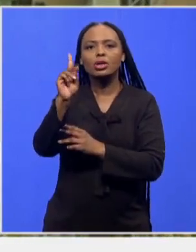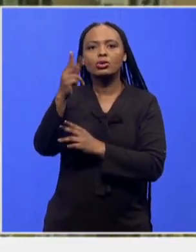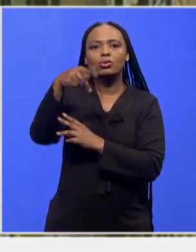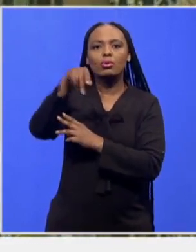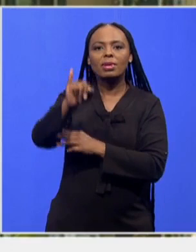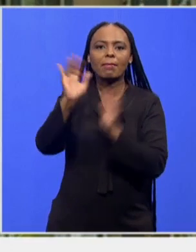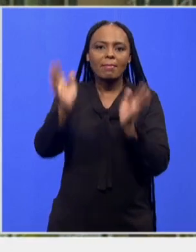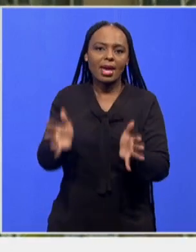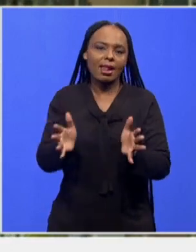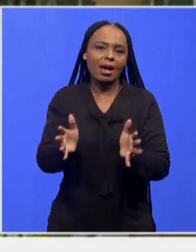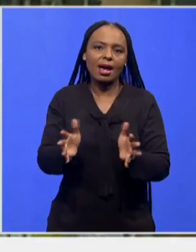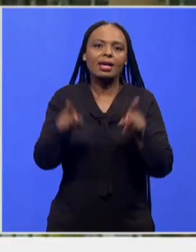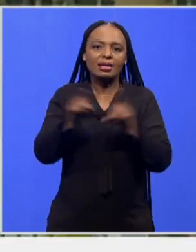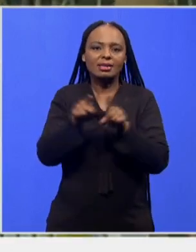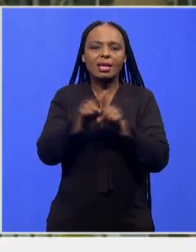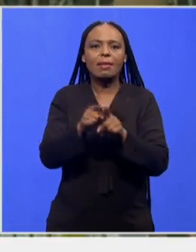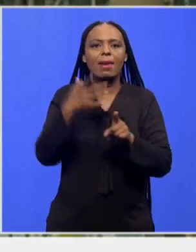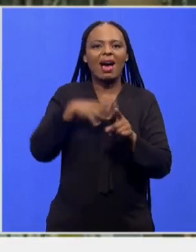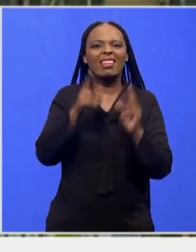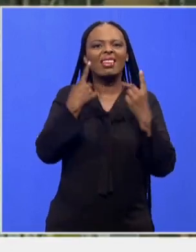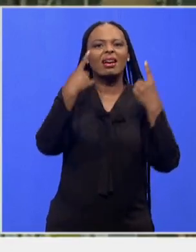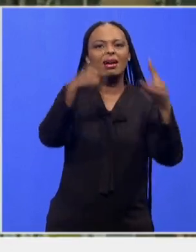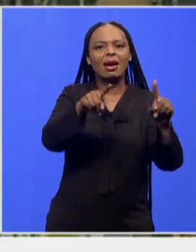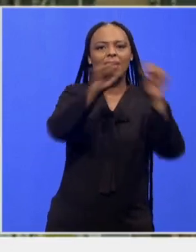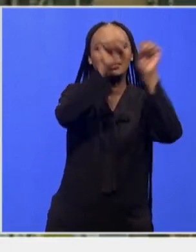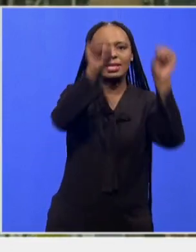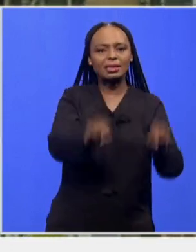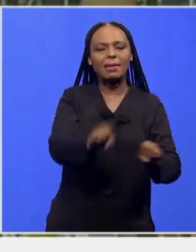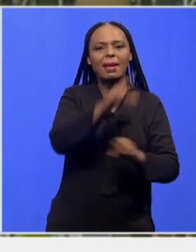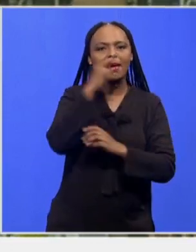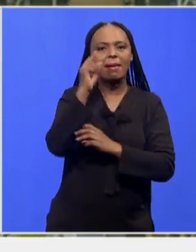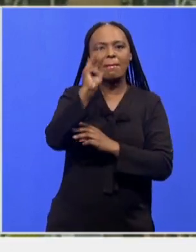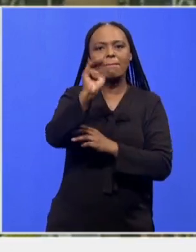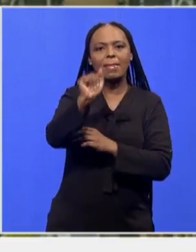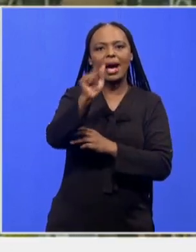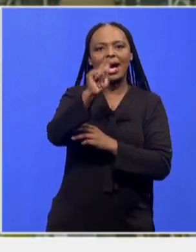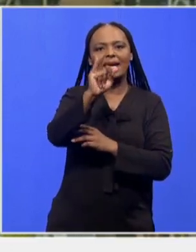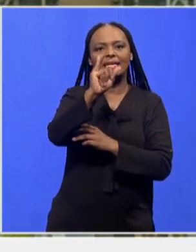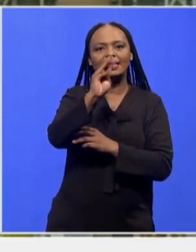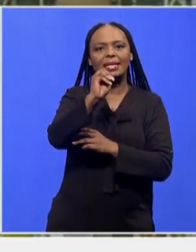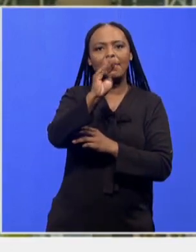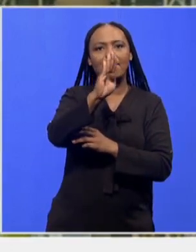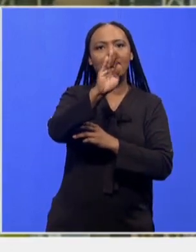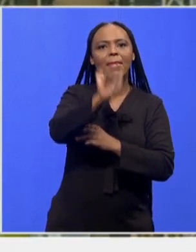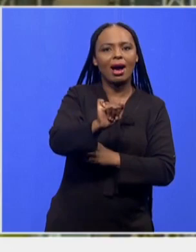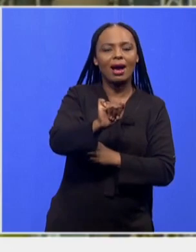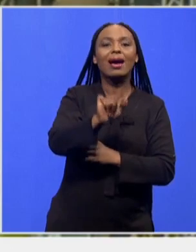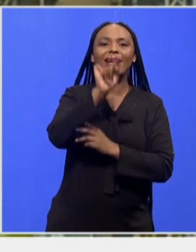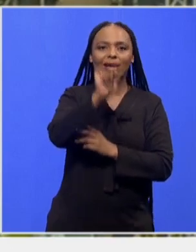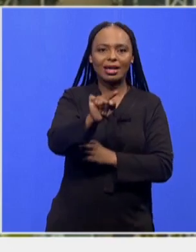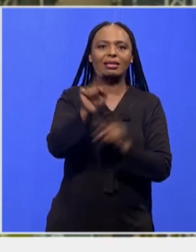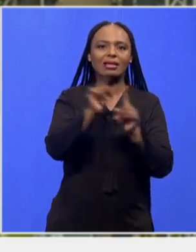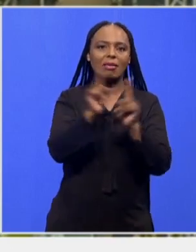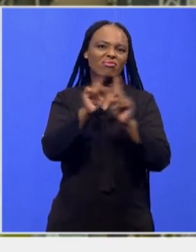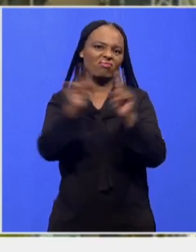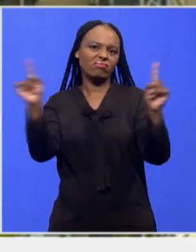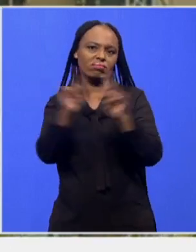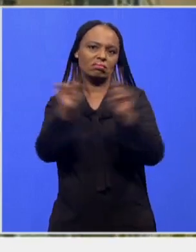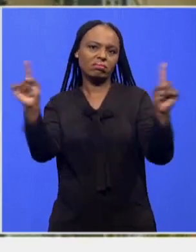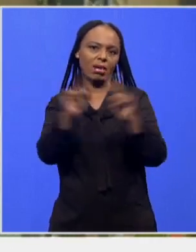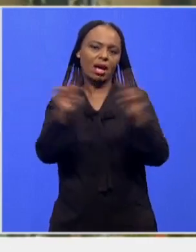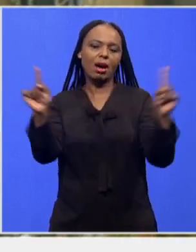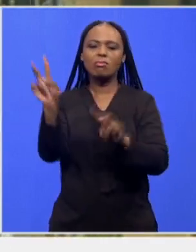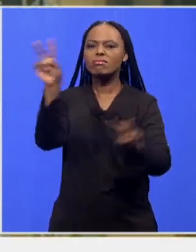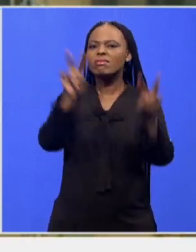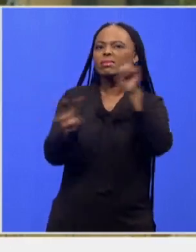going to go to Matimba, which is also not far from here, where he will also be doing that visit as he has done across the country.